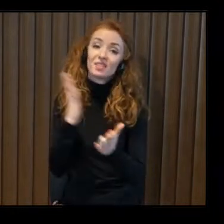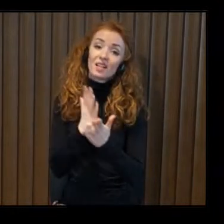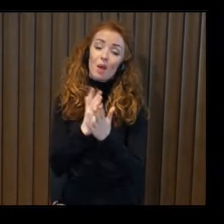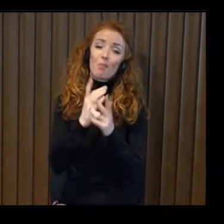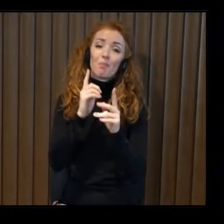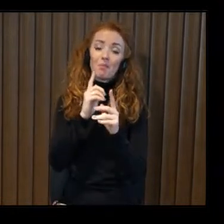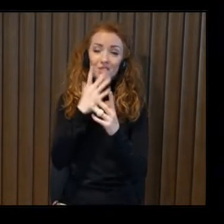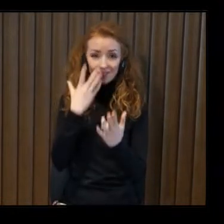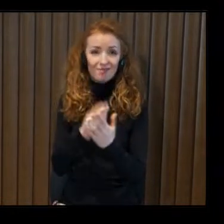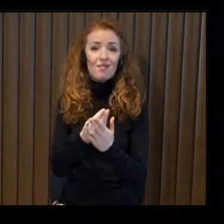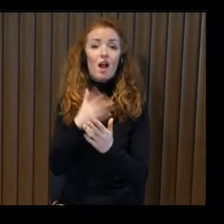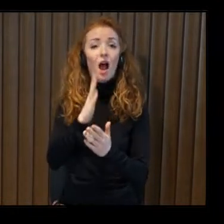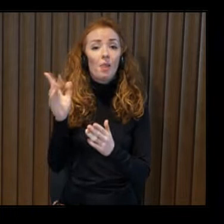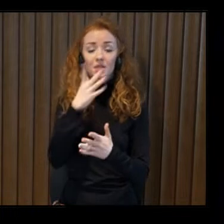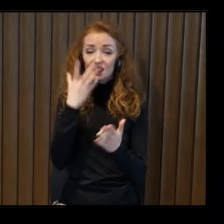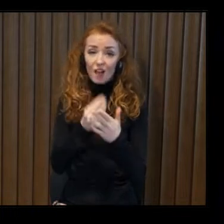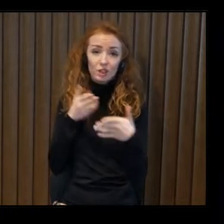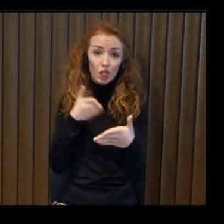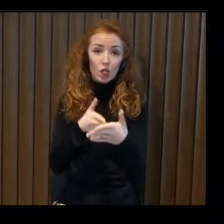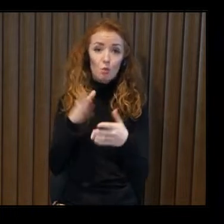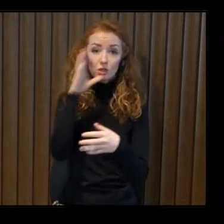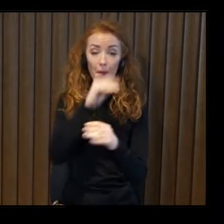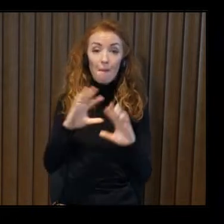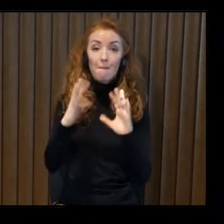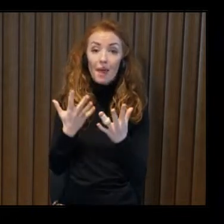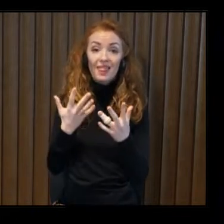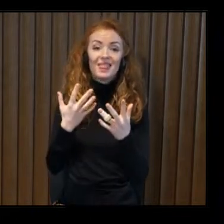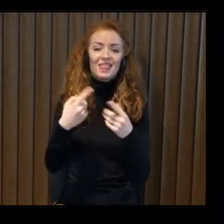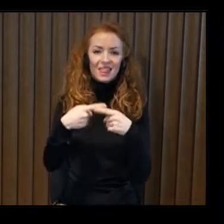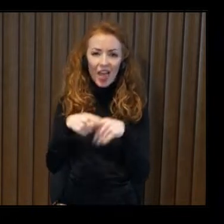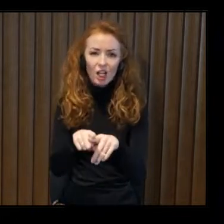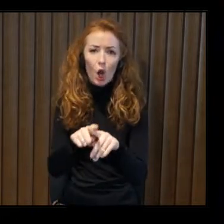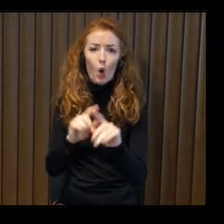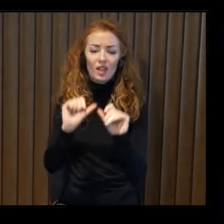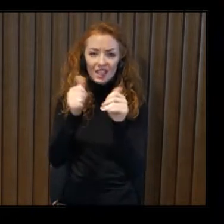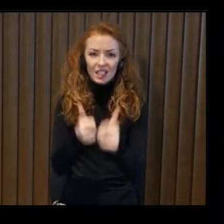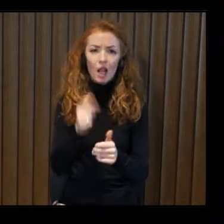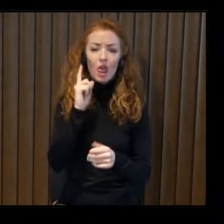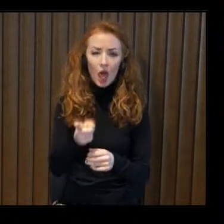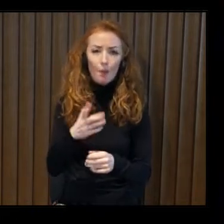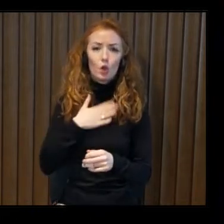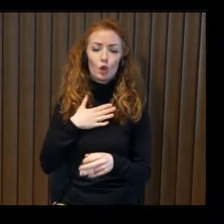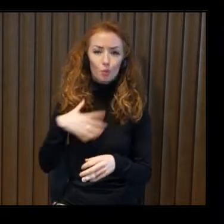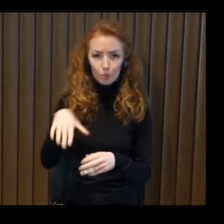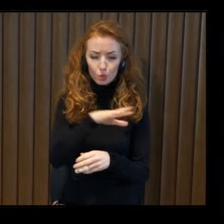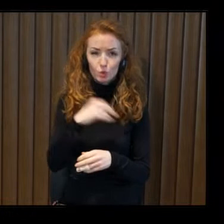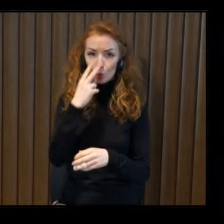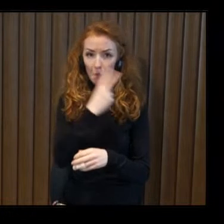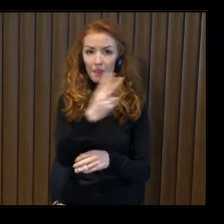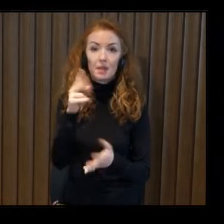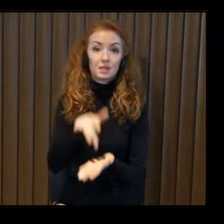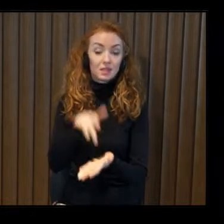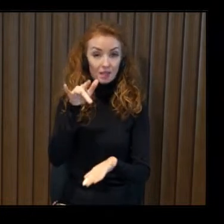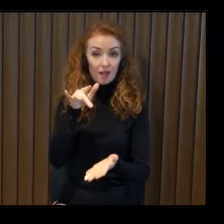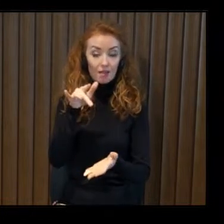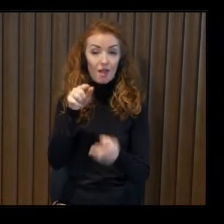The design of technologies has to be the focus of our ways of transforming society.